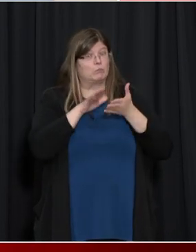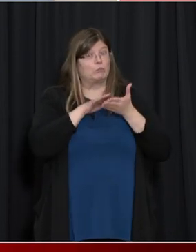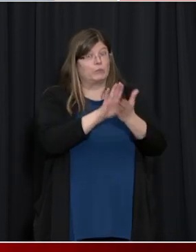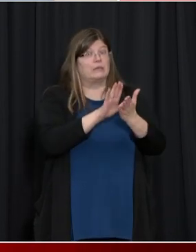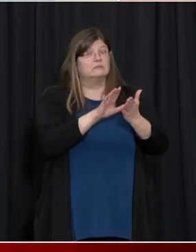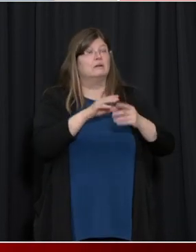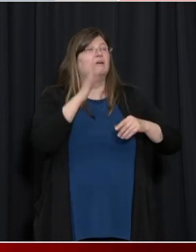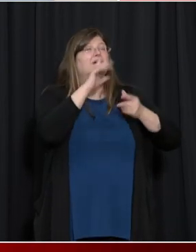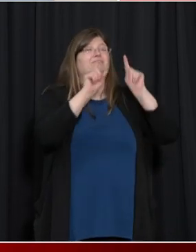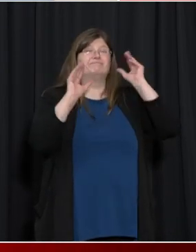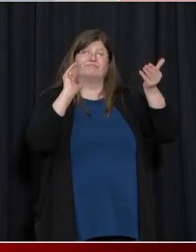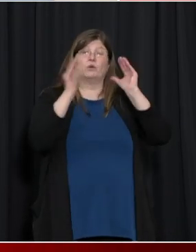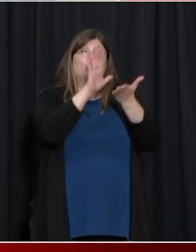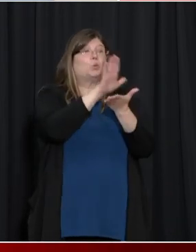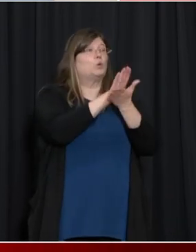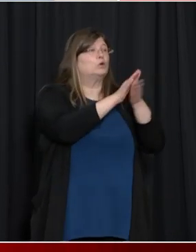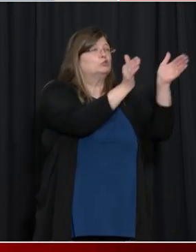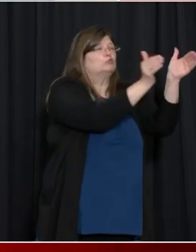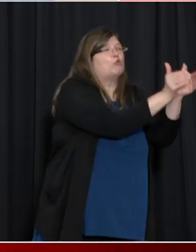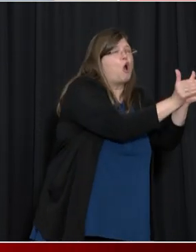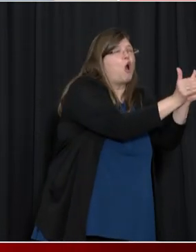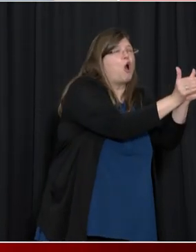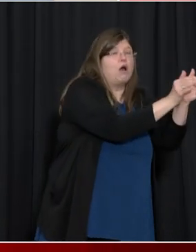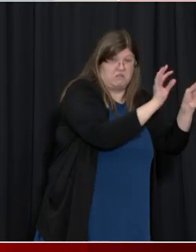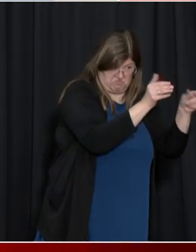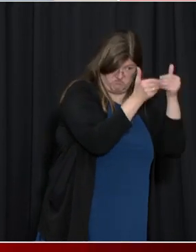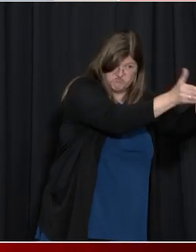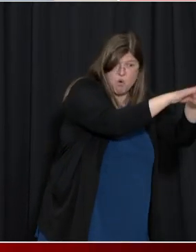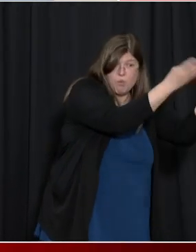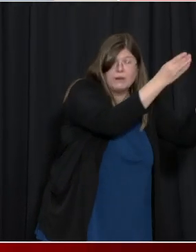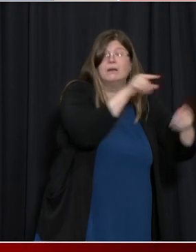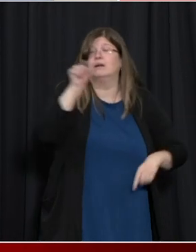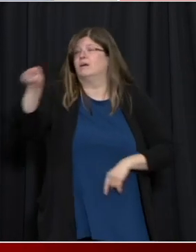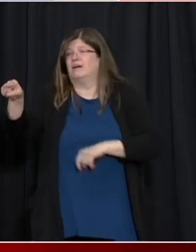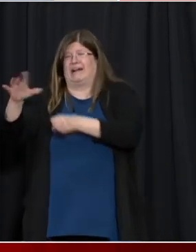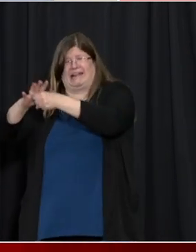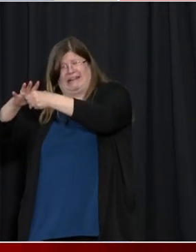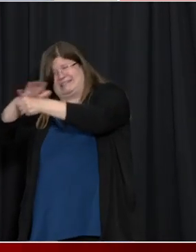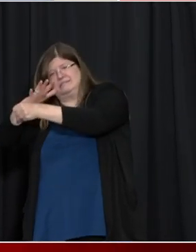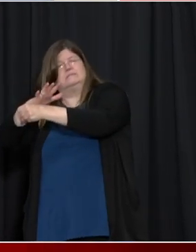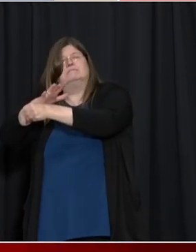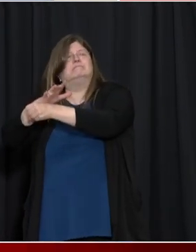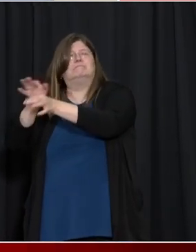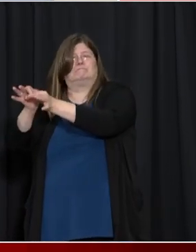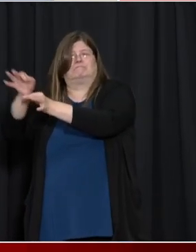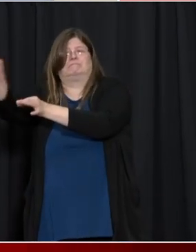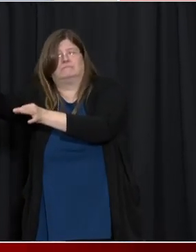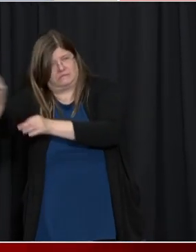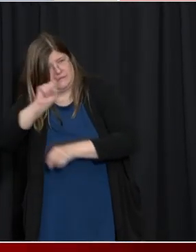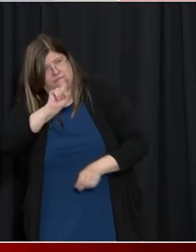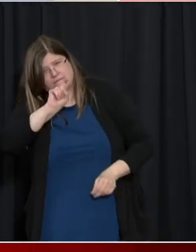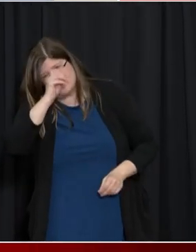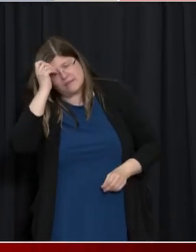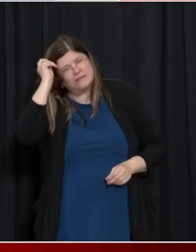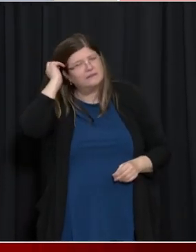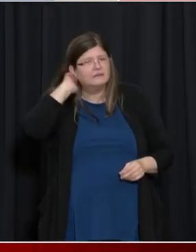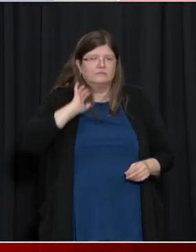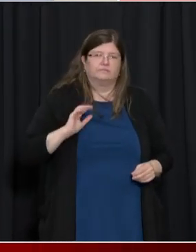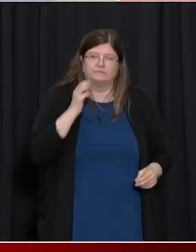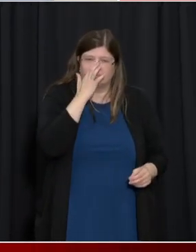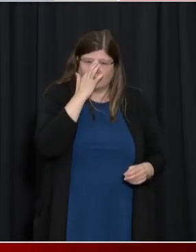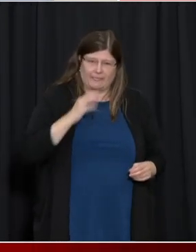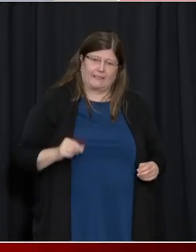Well, Perry, I think you're asking some questions now that are going to take some analysis by DCPS and